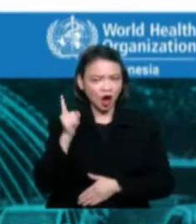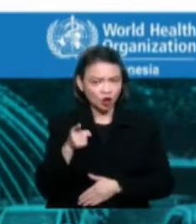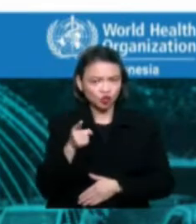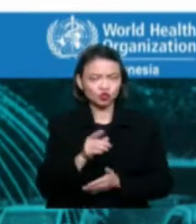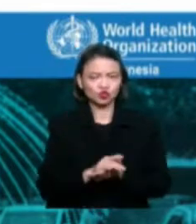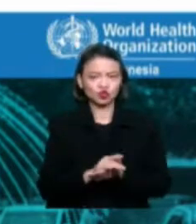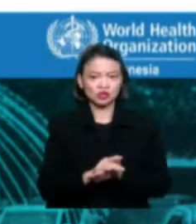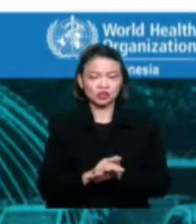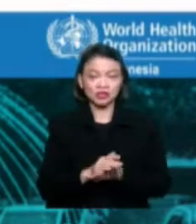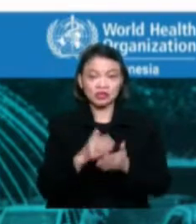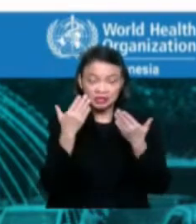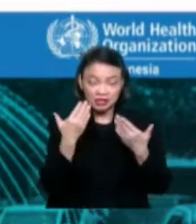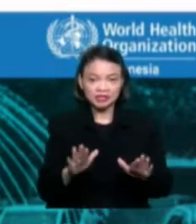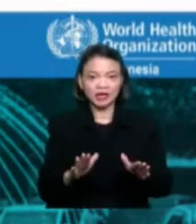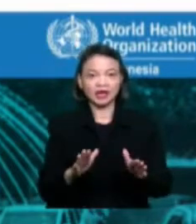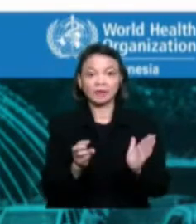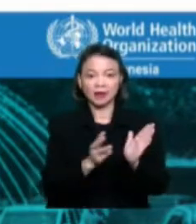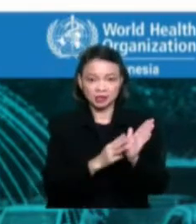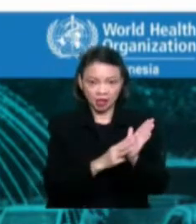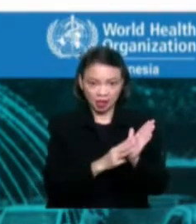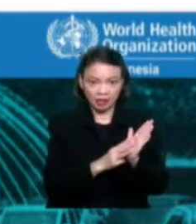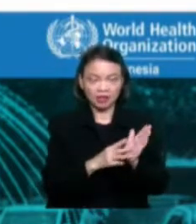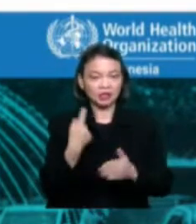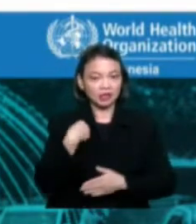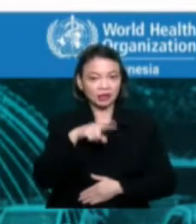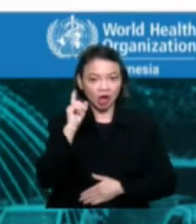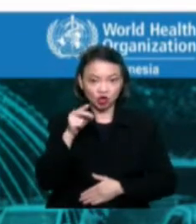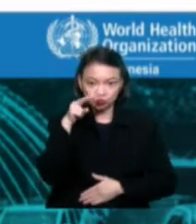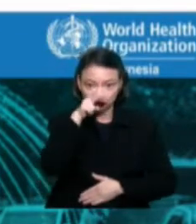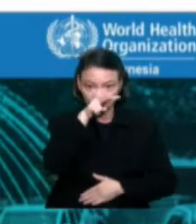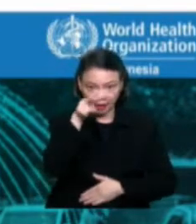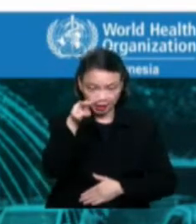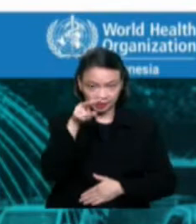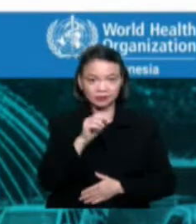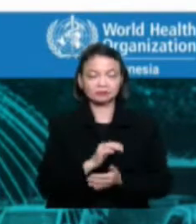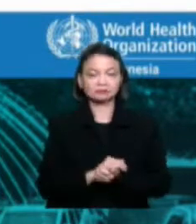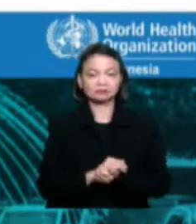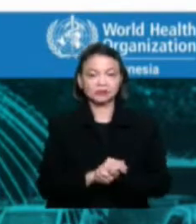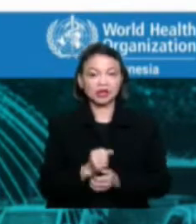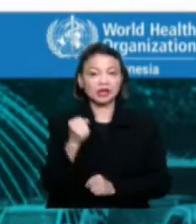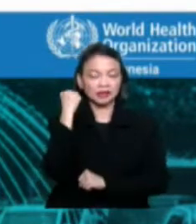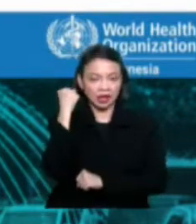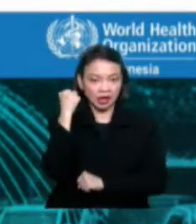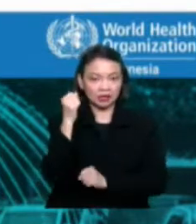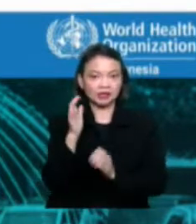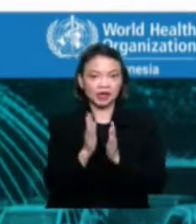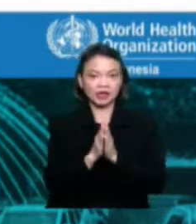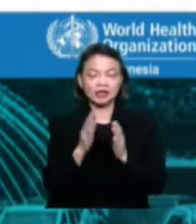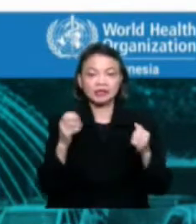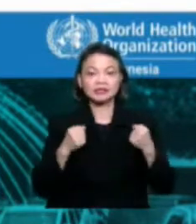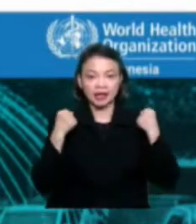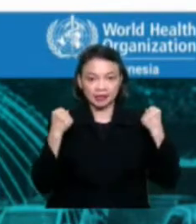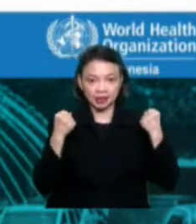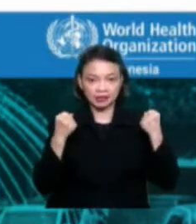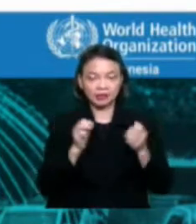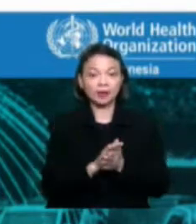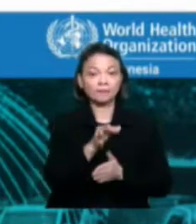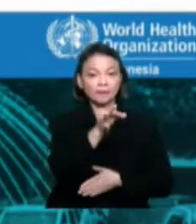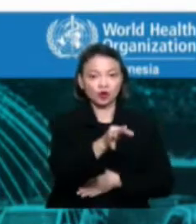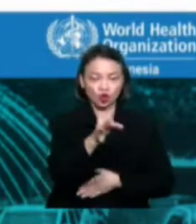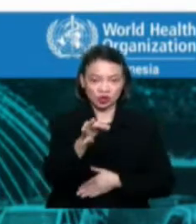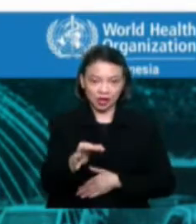health and resilience in urban settings. I'm very happy that this is already covered in Jakarta's plan, and I think Djoko covered